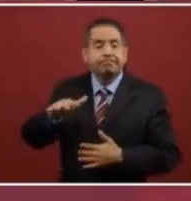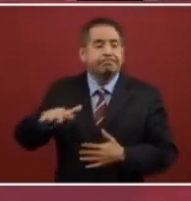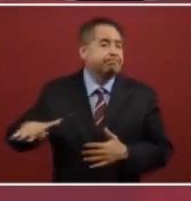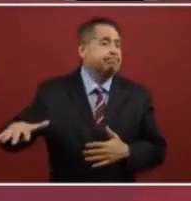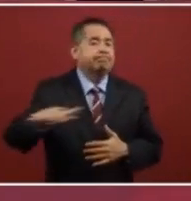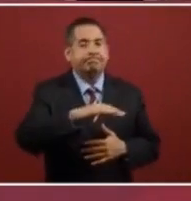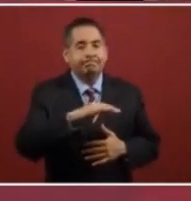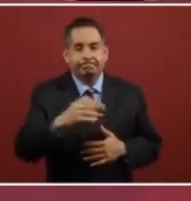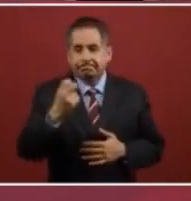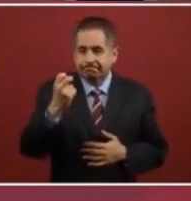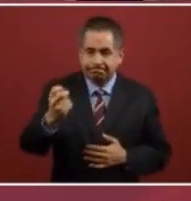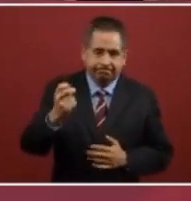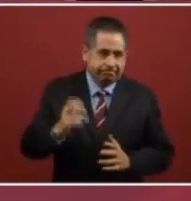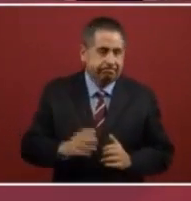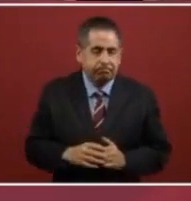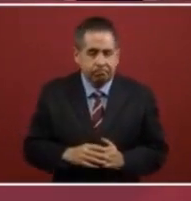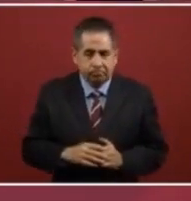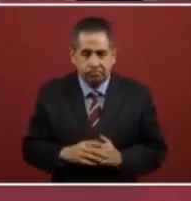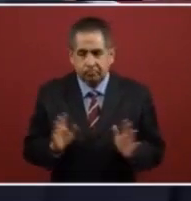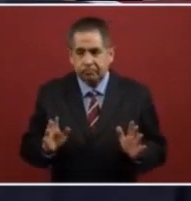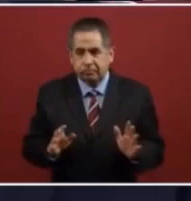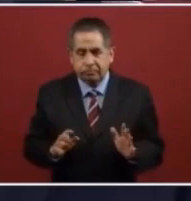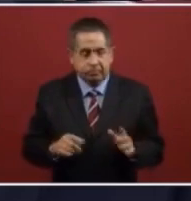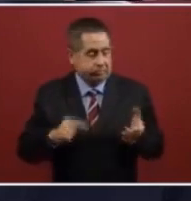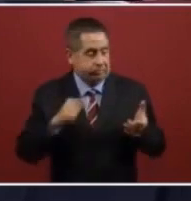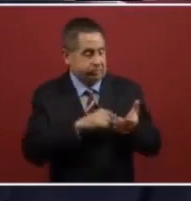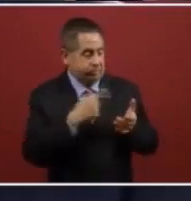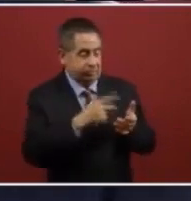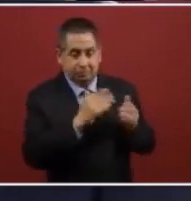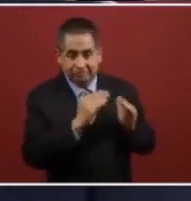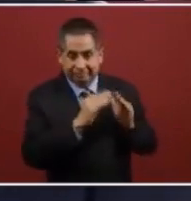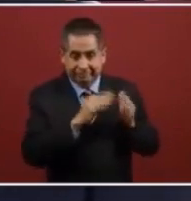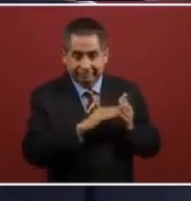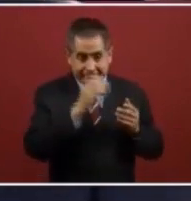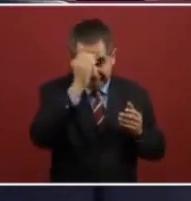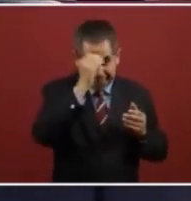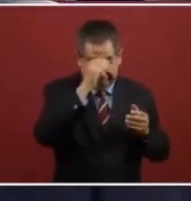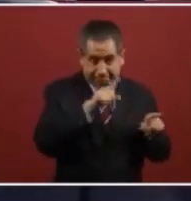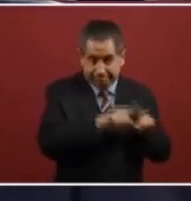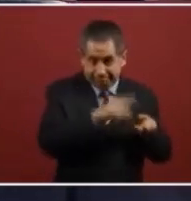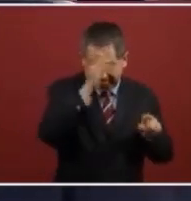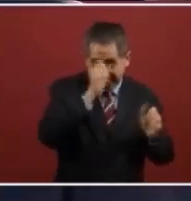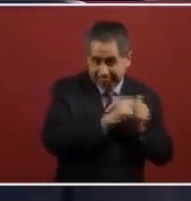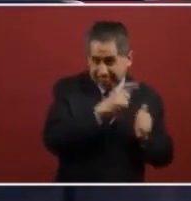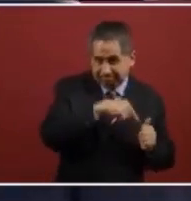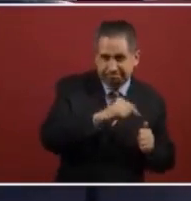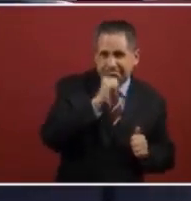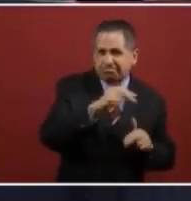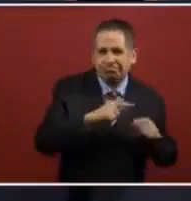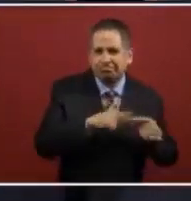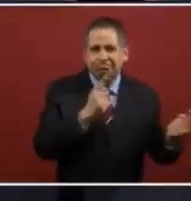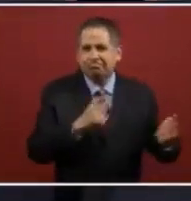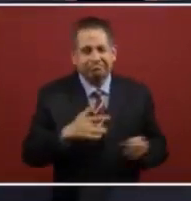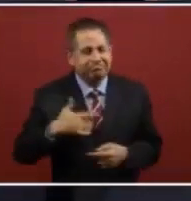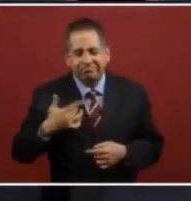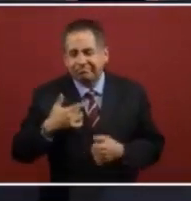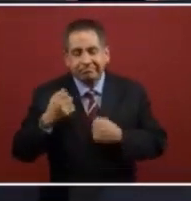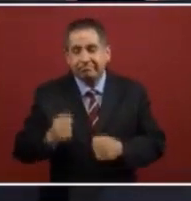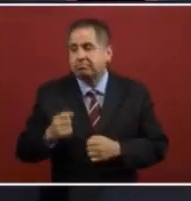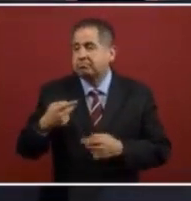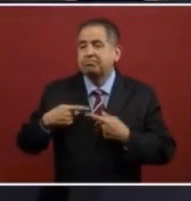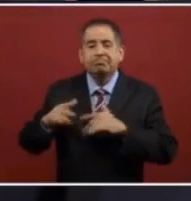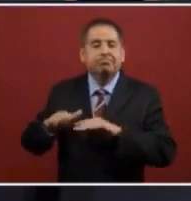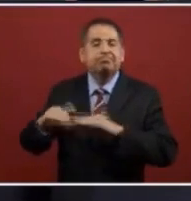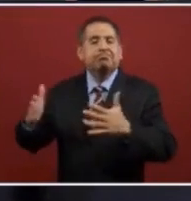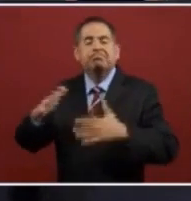Now, I believe that ni en sus casas not even in their homes coinciden. Estoy seguro they